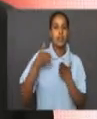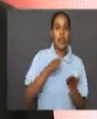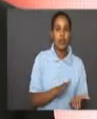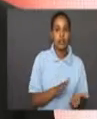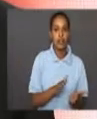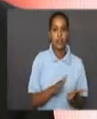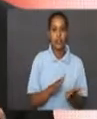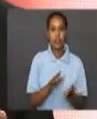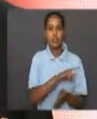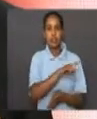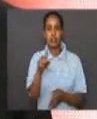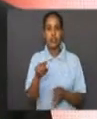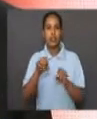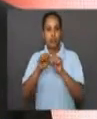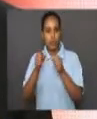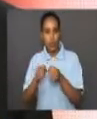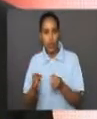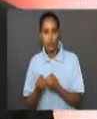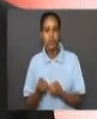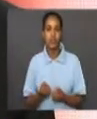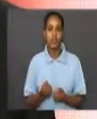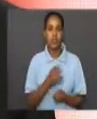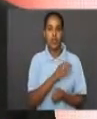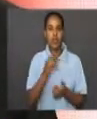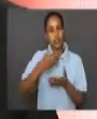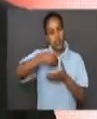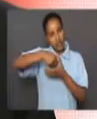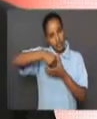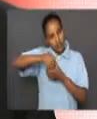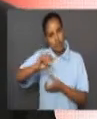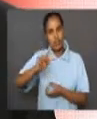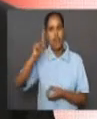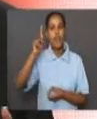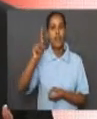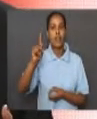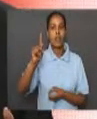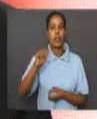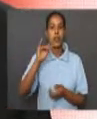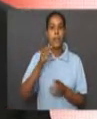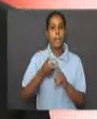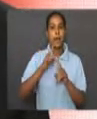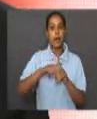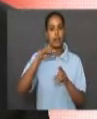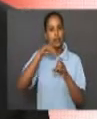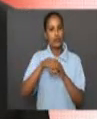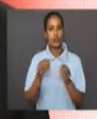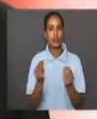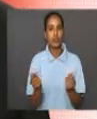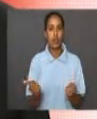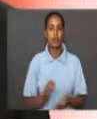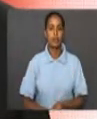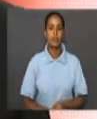die, they decompose and release phosphorus back into the